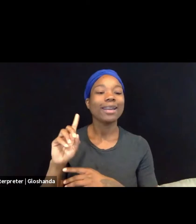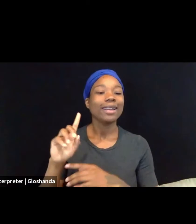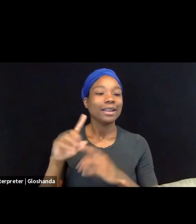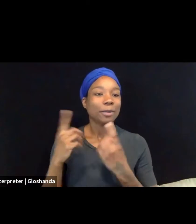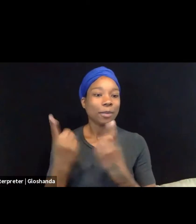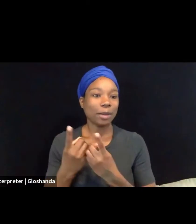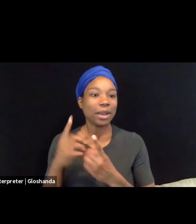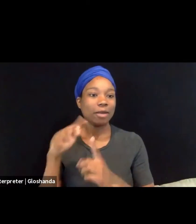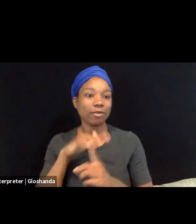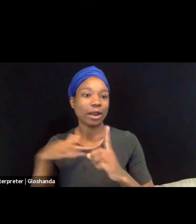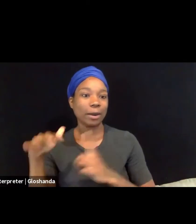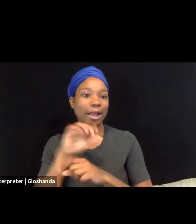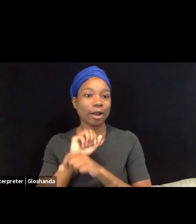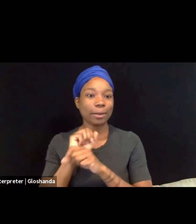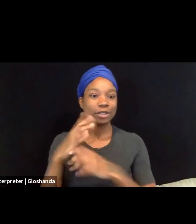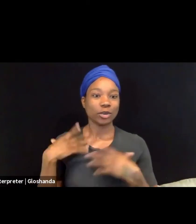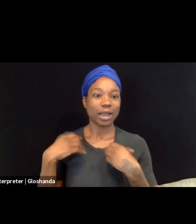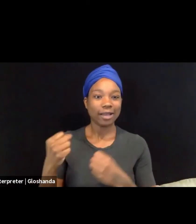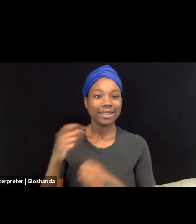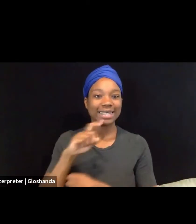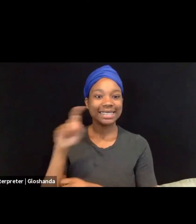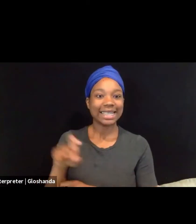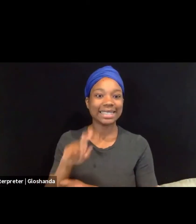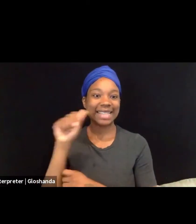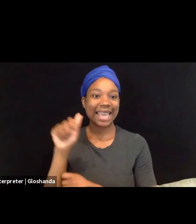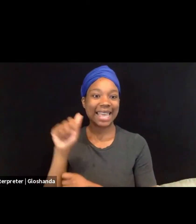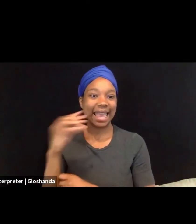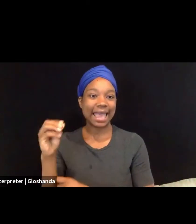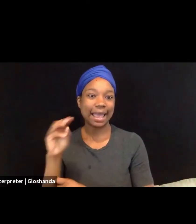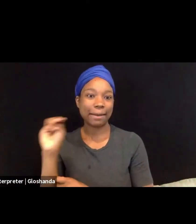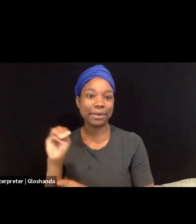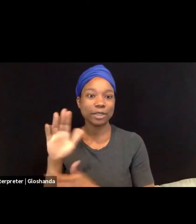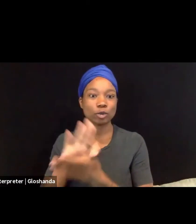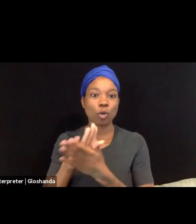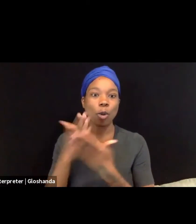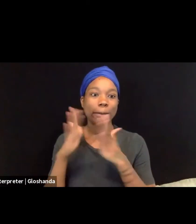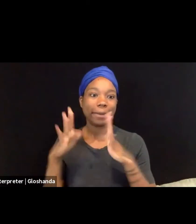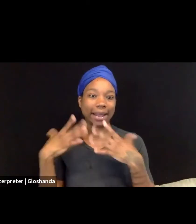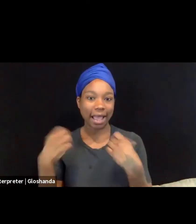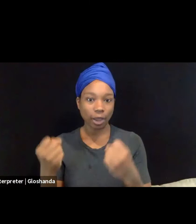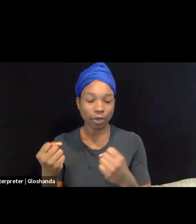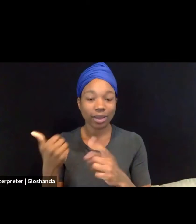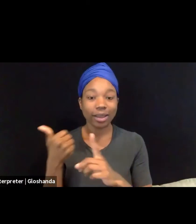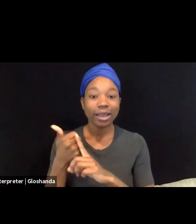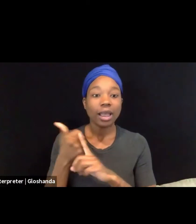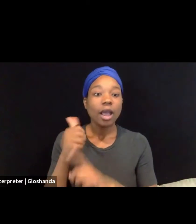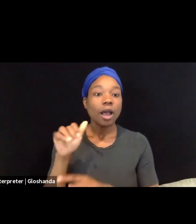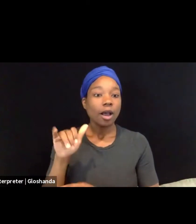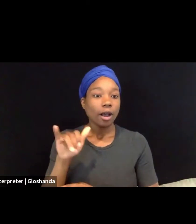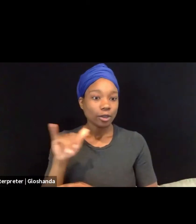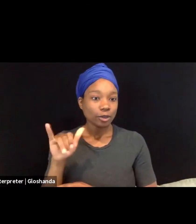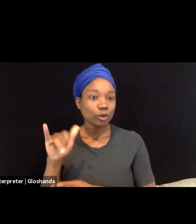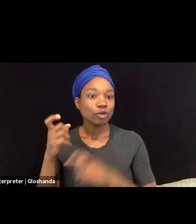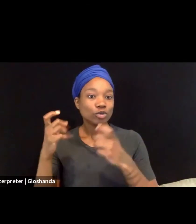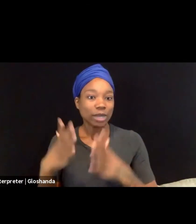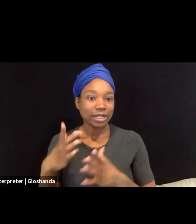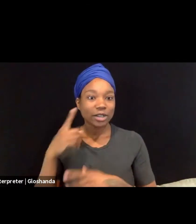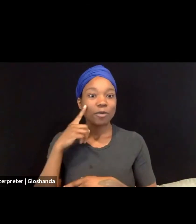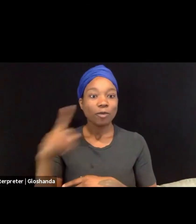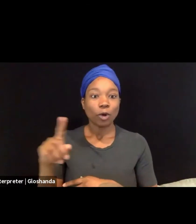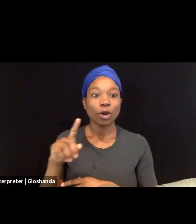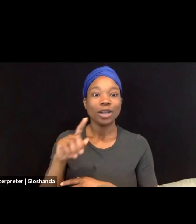University School of Public Health. She also serves as founding director of the university-wide Texas A&M Board of Regents Center for Population Health and